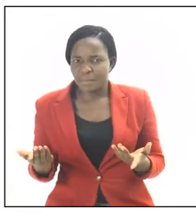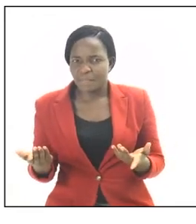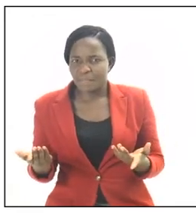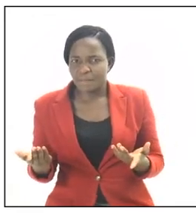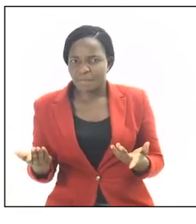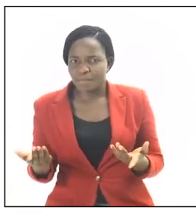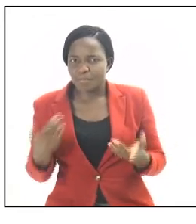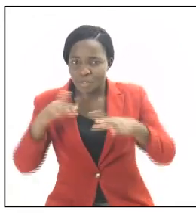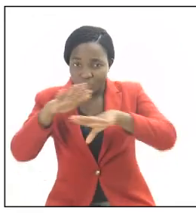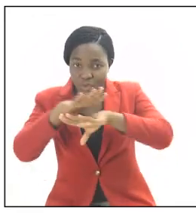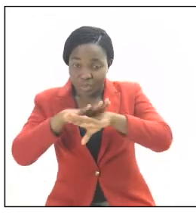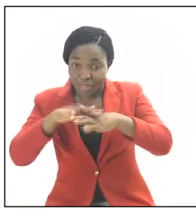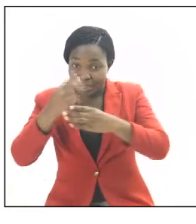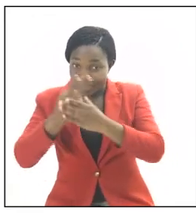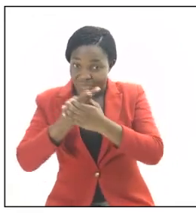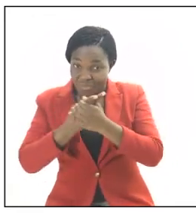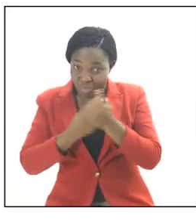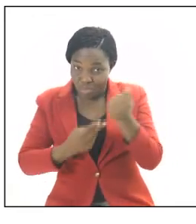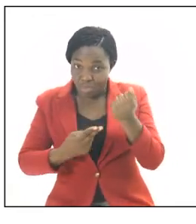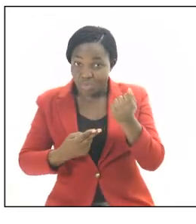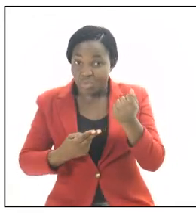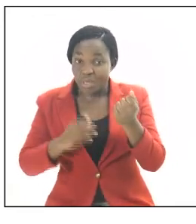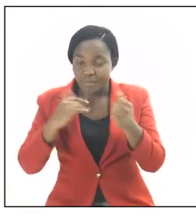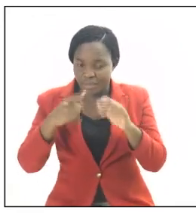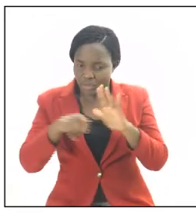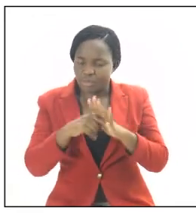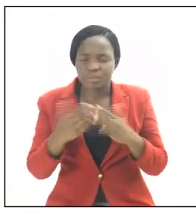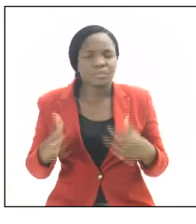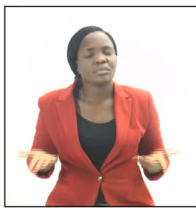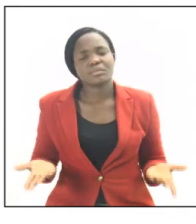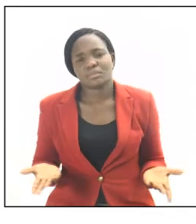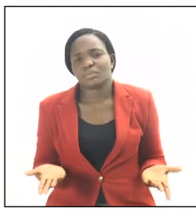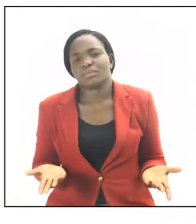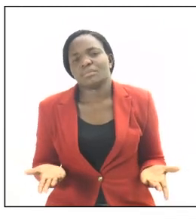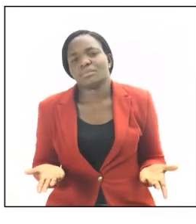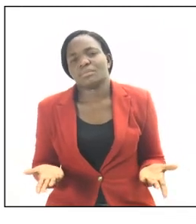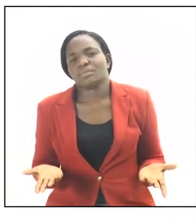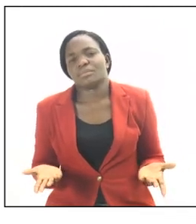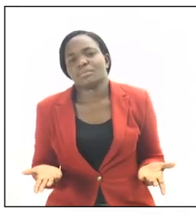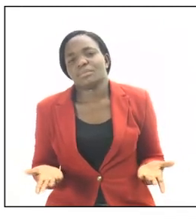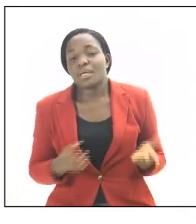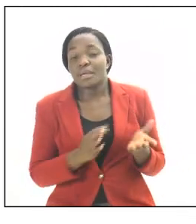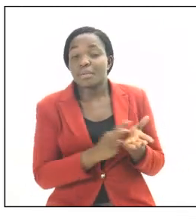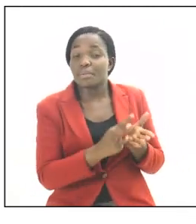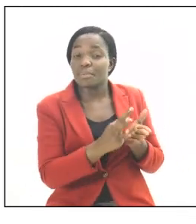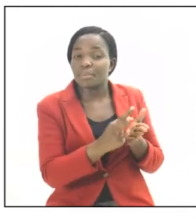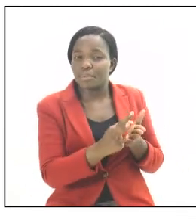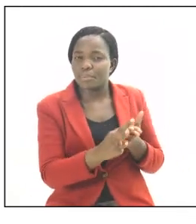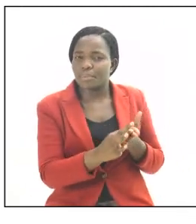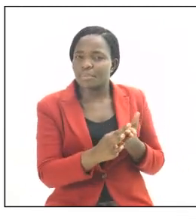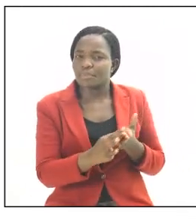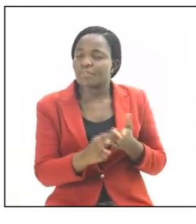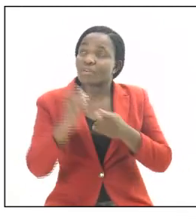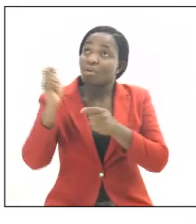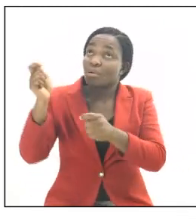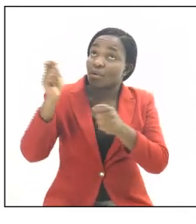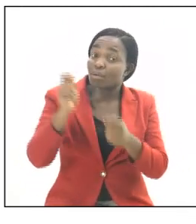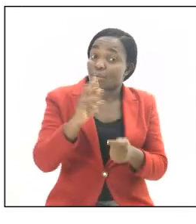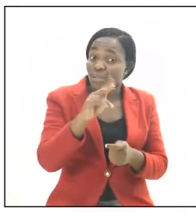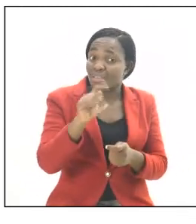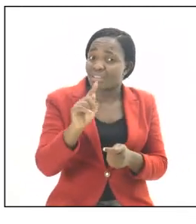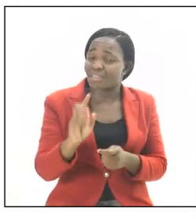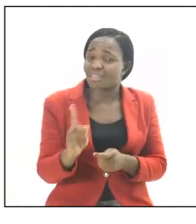the areas of both and subtract the two. What's the formula for the area of a kite?